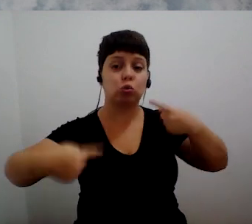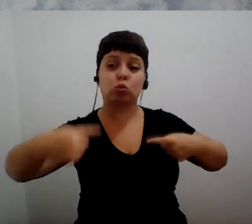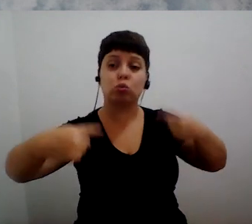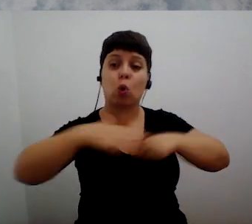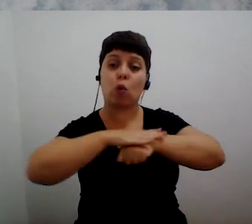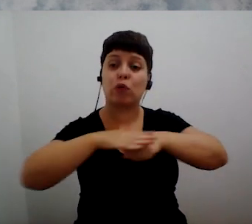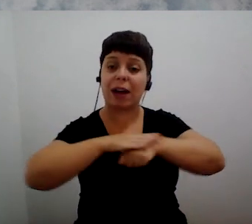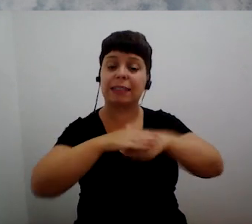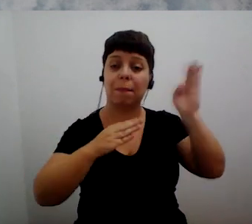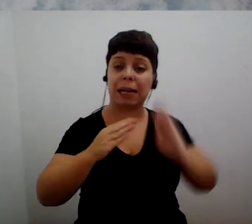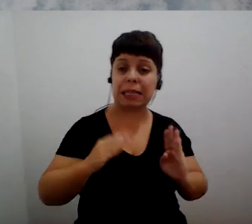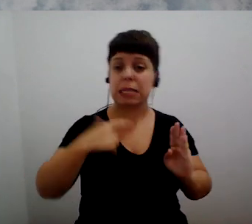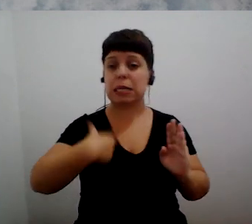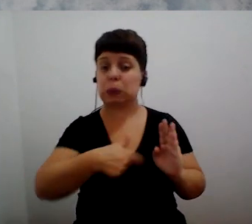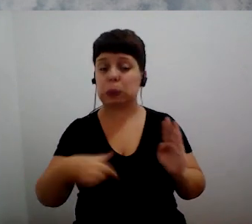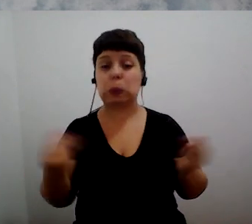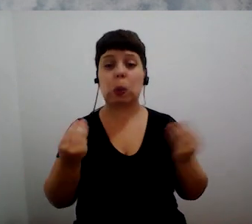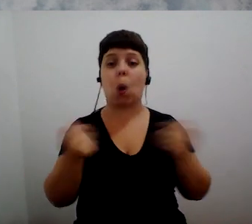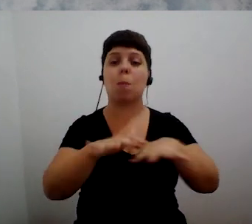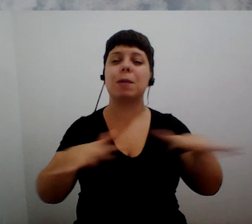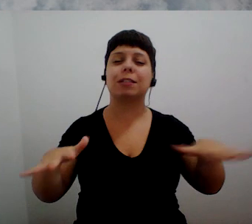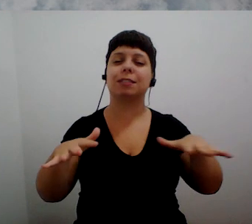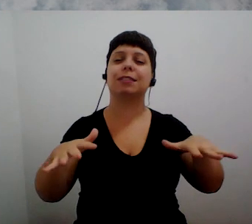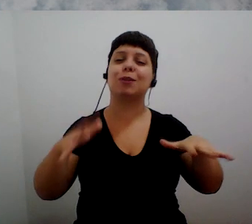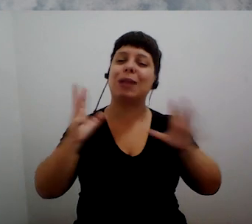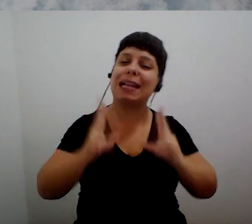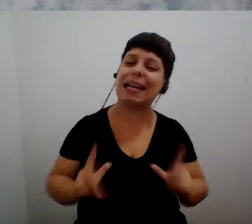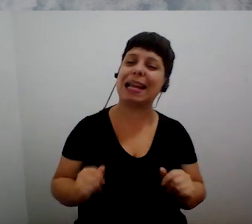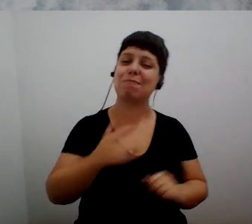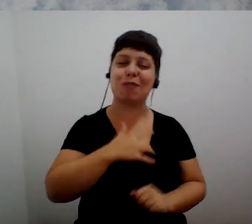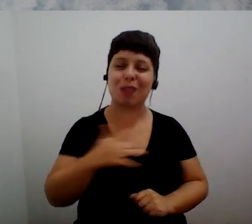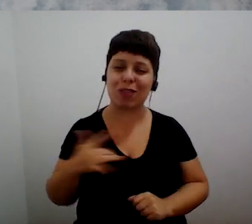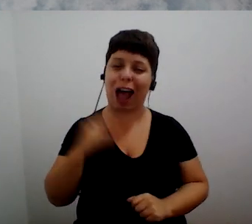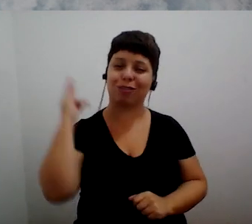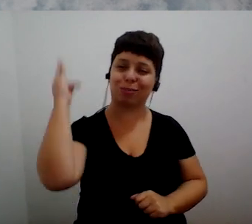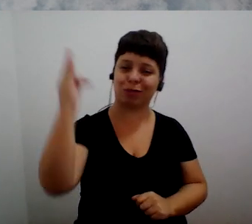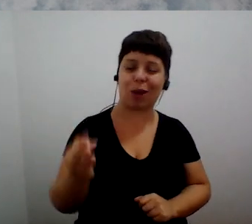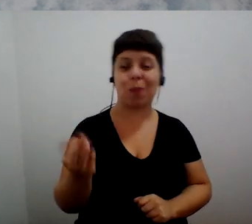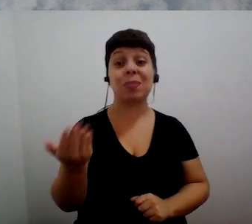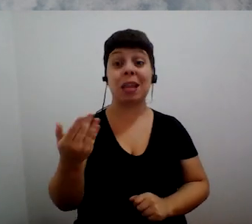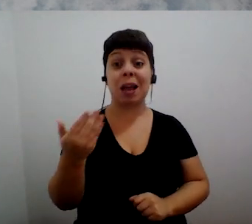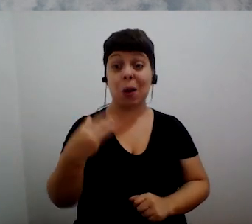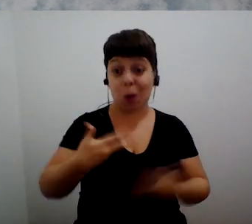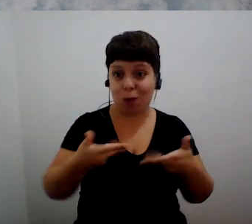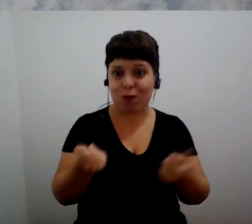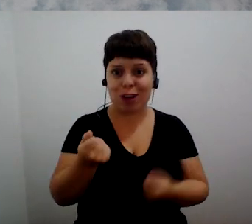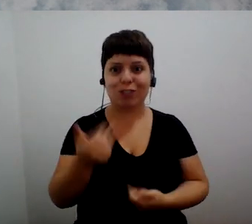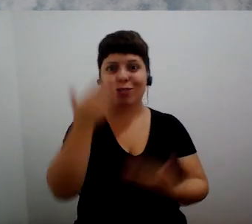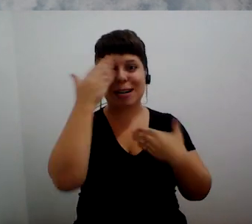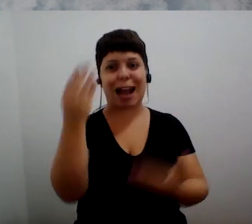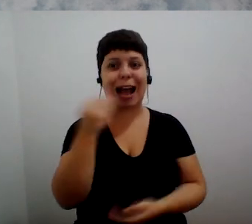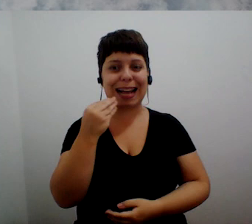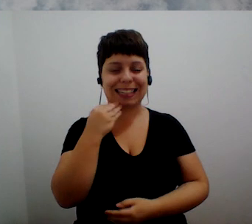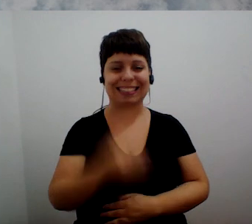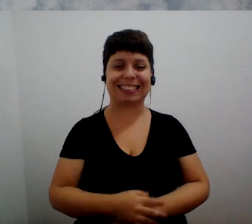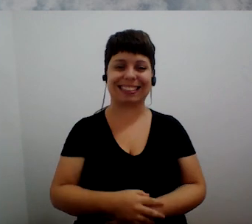ocean for the future. So thank you so much for the opportunity to participate here today. It will be interesting to hear what